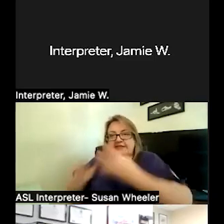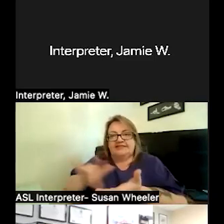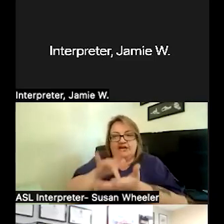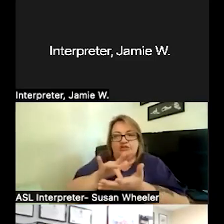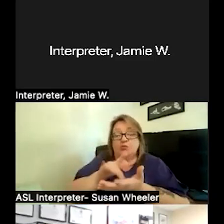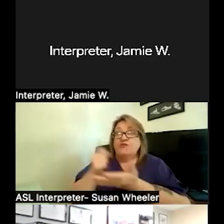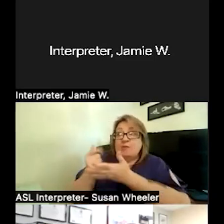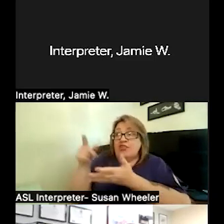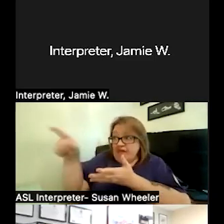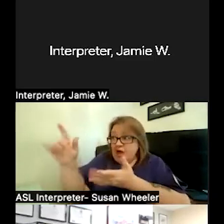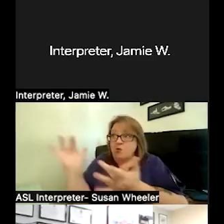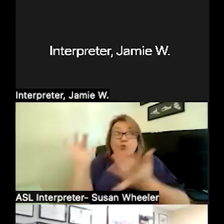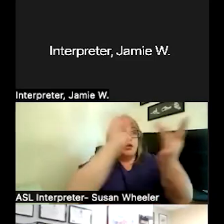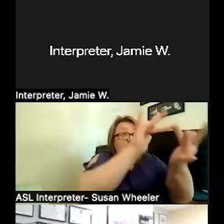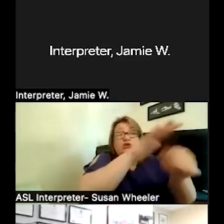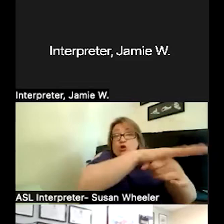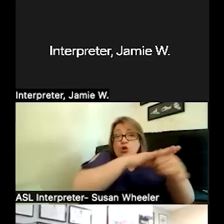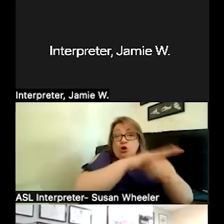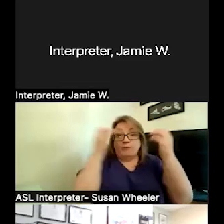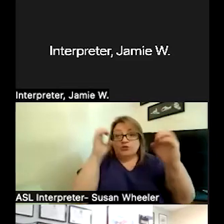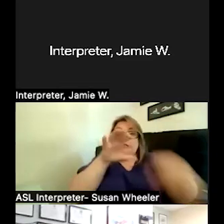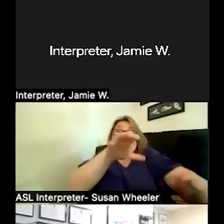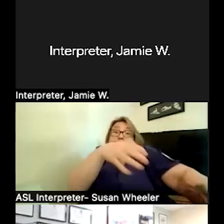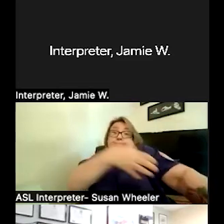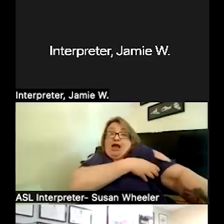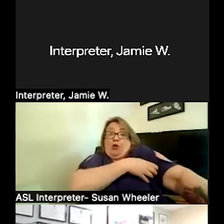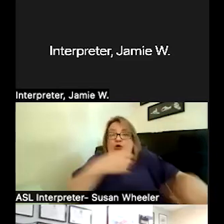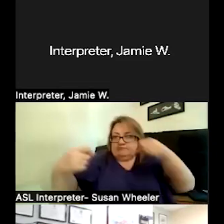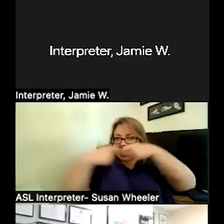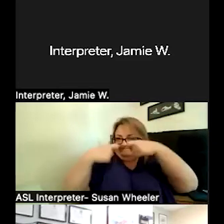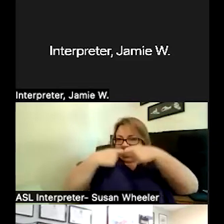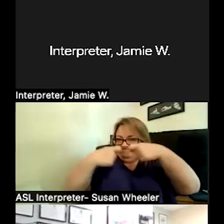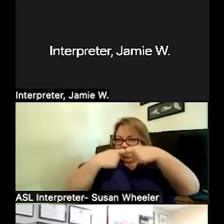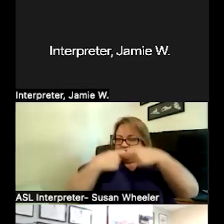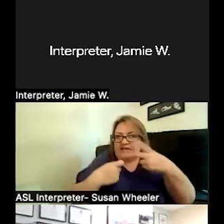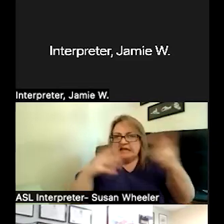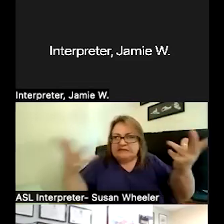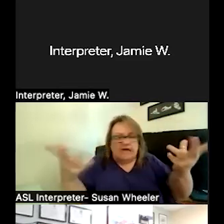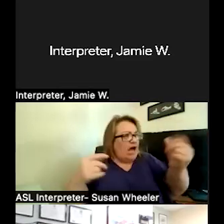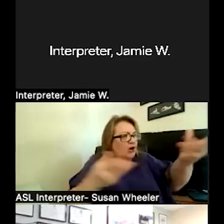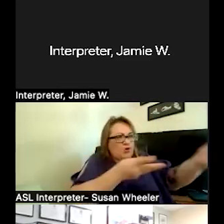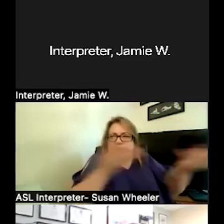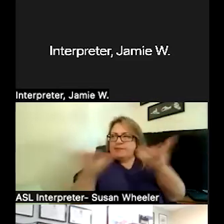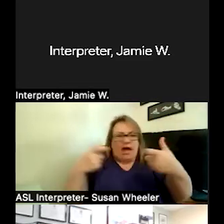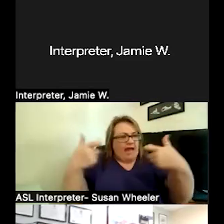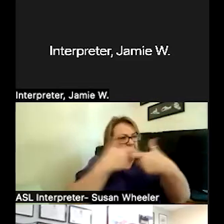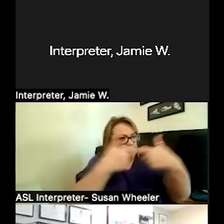out to local emergency power agencies to see what they could do to supply power to